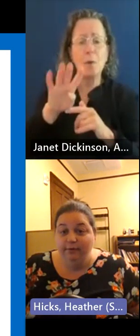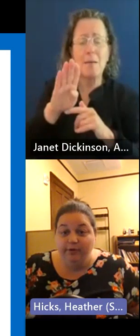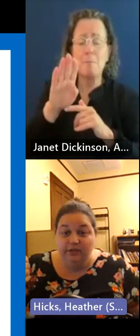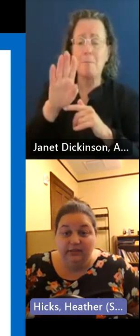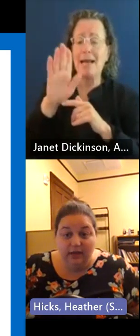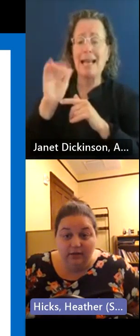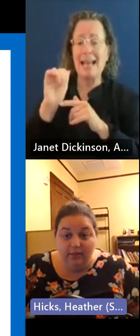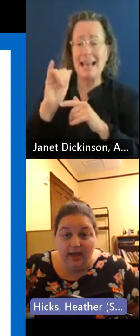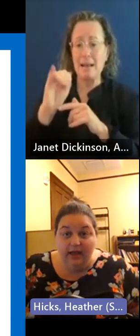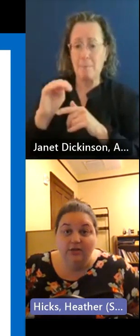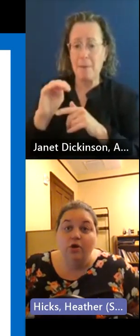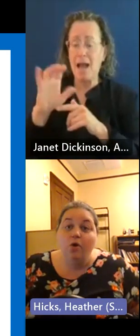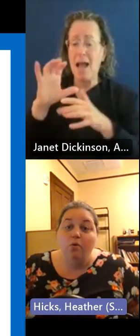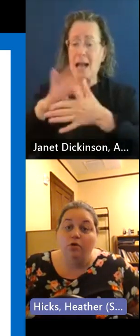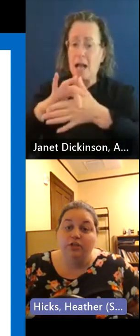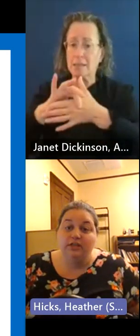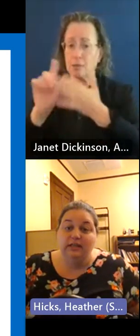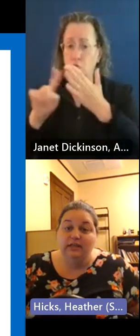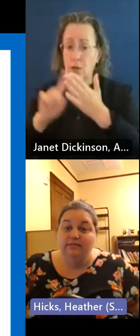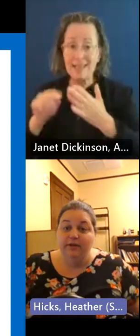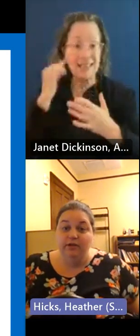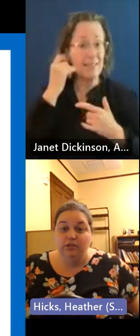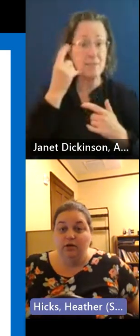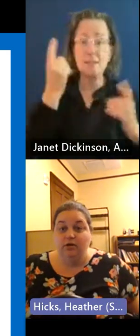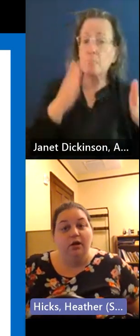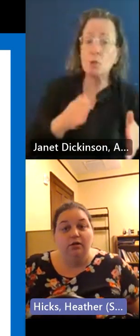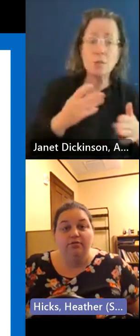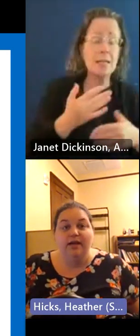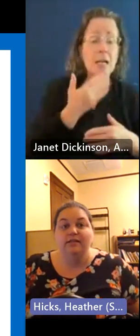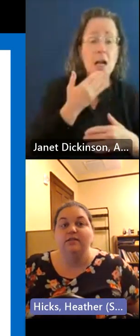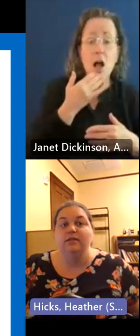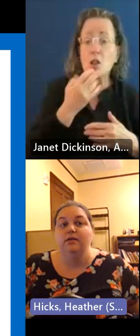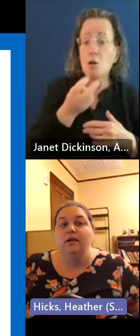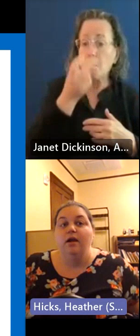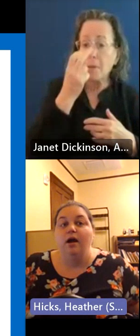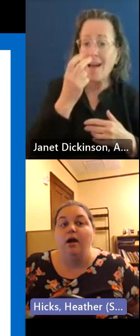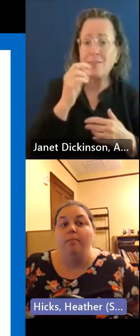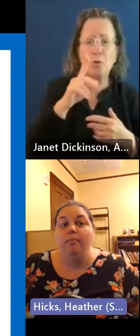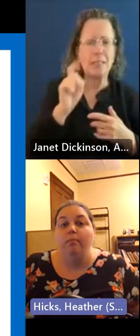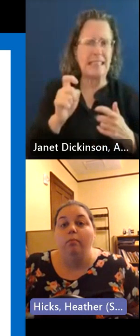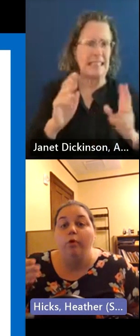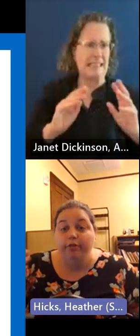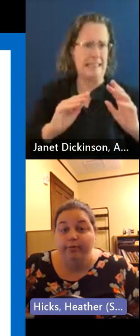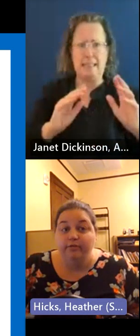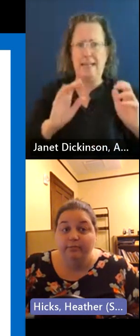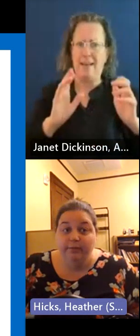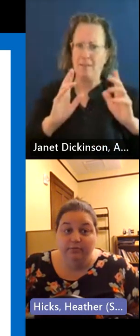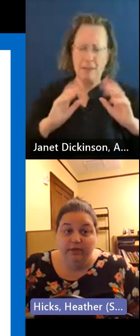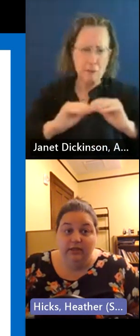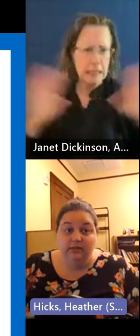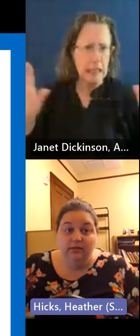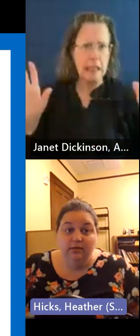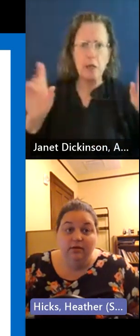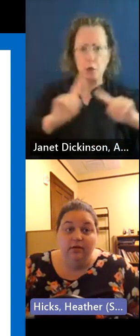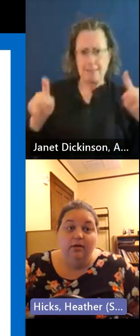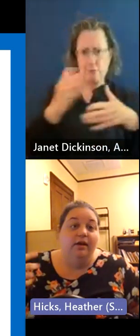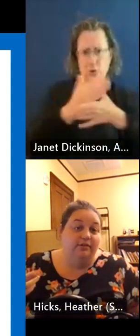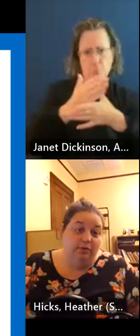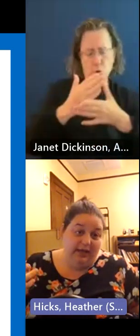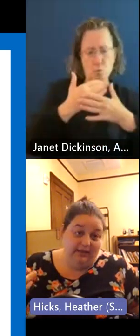check. If the person is colorblind or just needs very stark contrast, will the person be able to